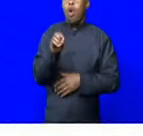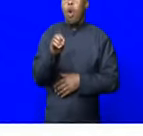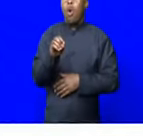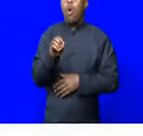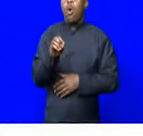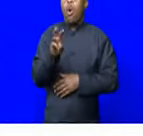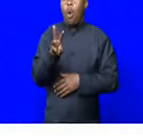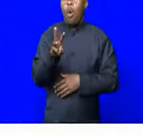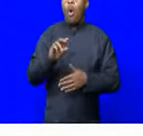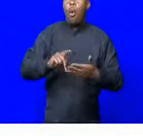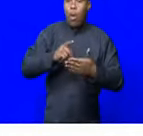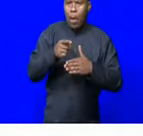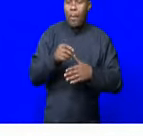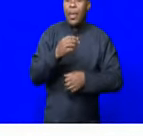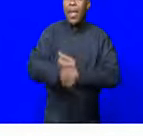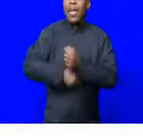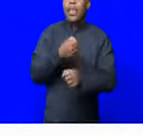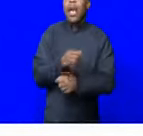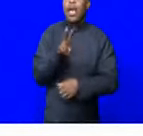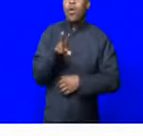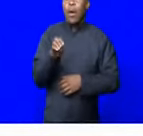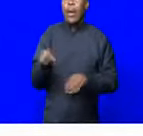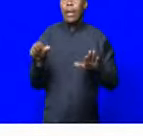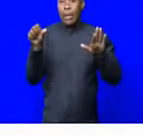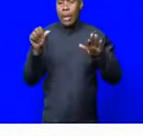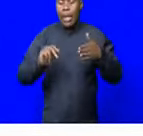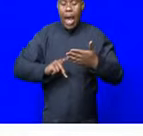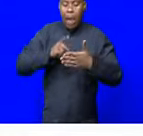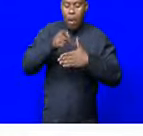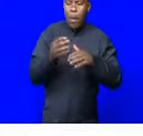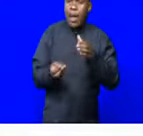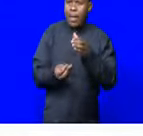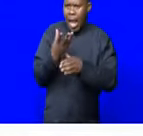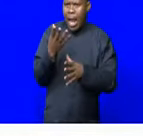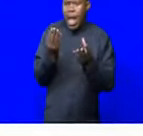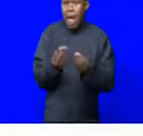Achievement initiated the JA Job Shadow Program, where students